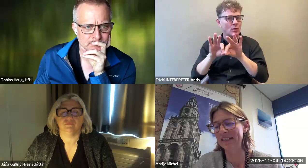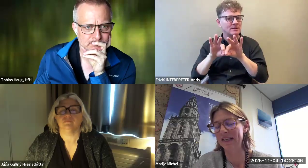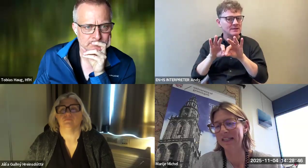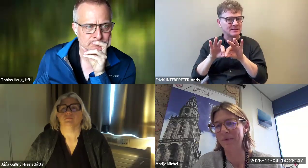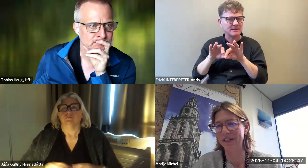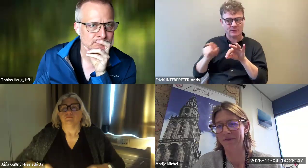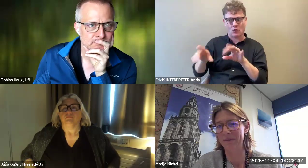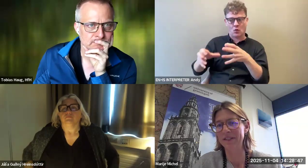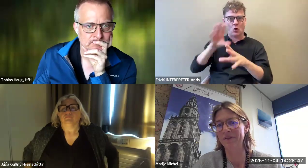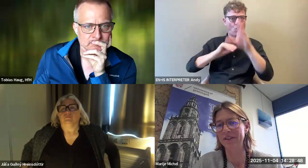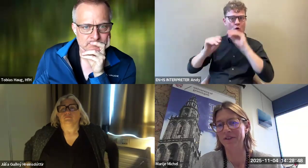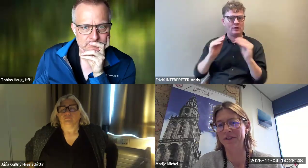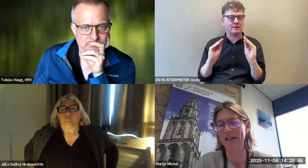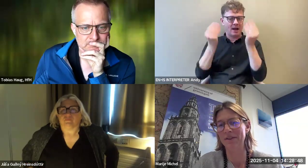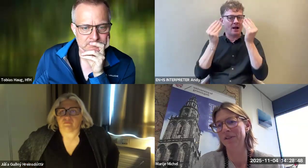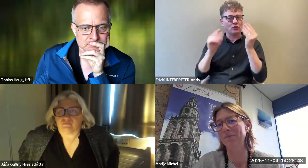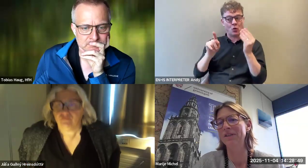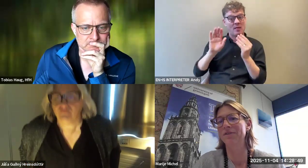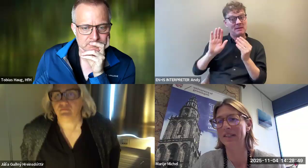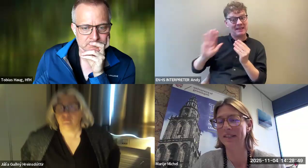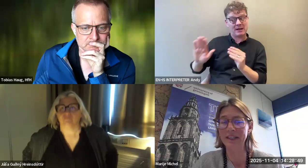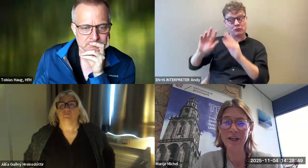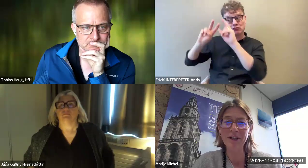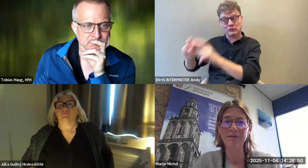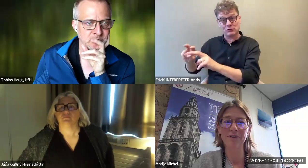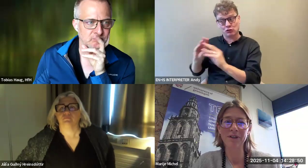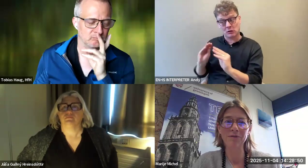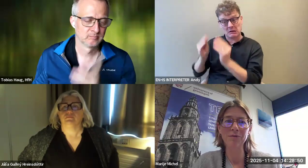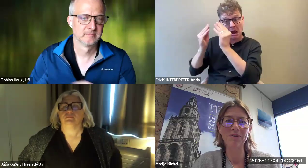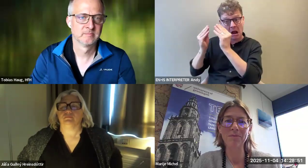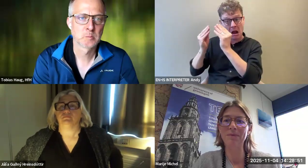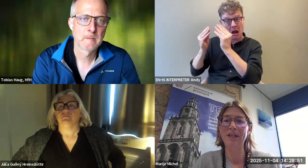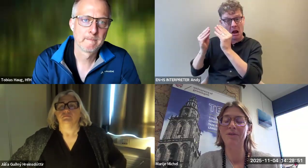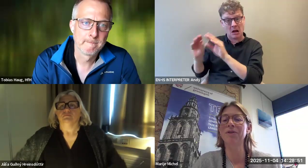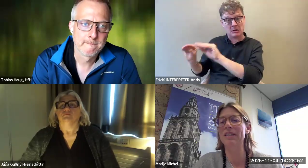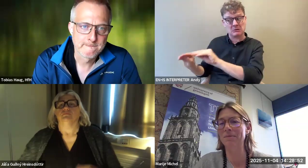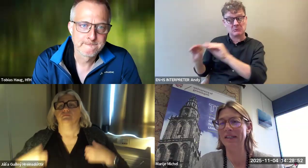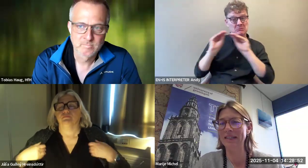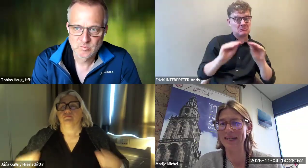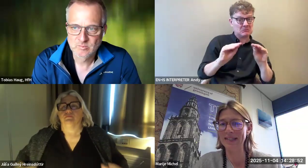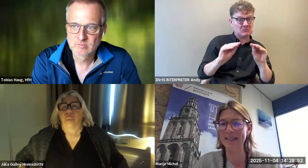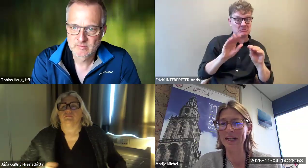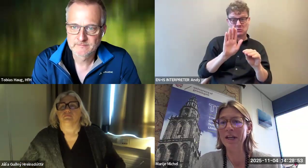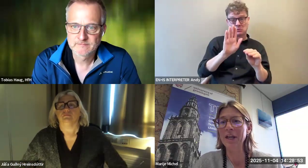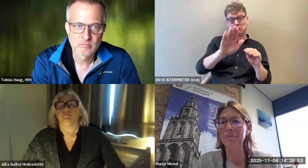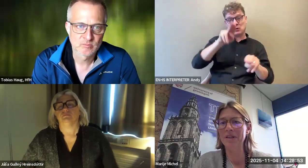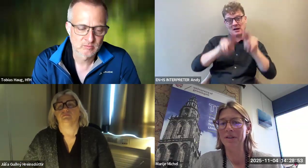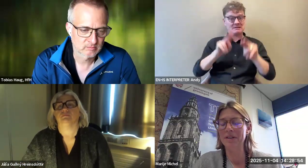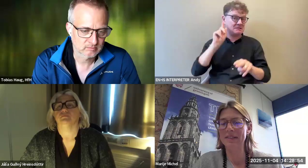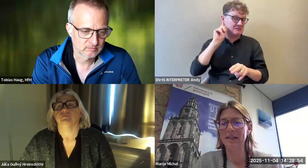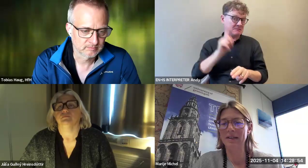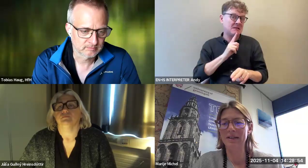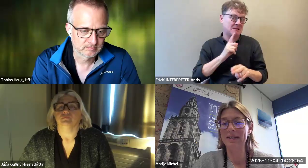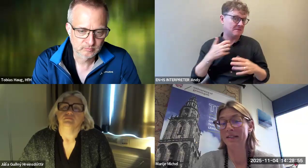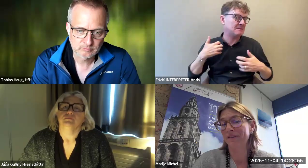some of the insights we gained from this research might also be interesting for the group of people that you are typically assessing,